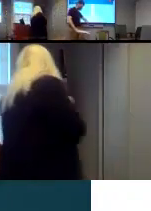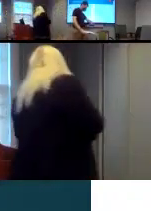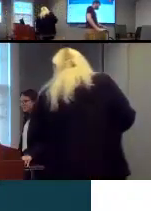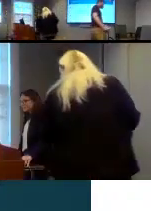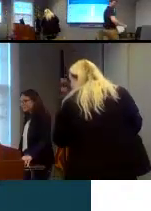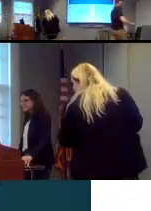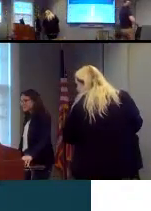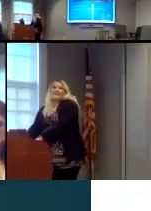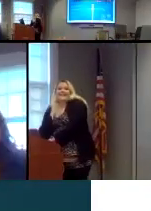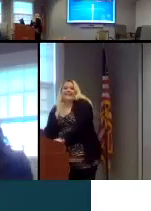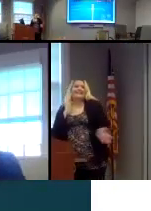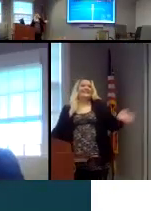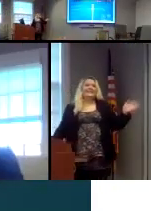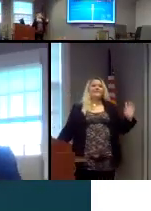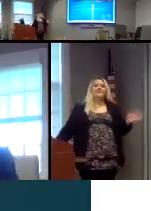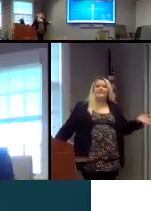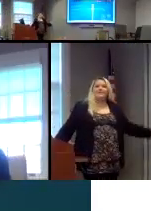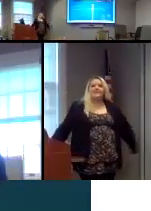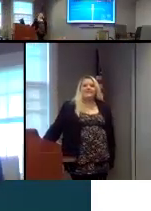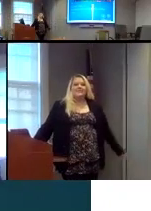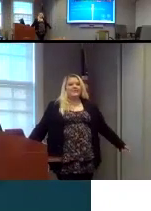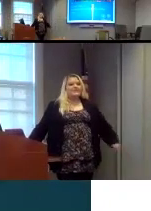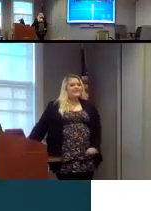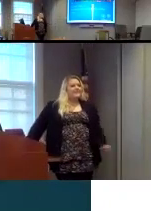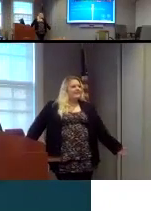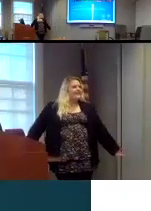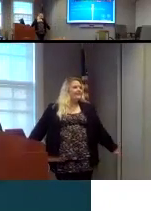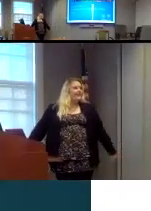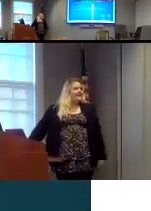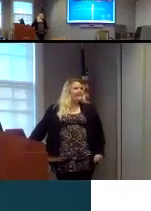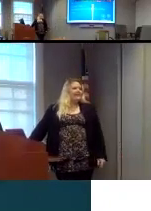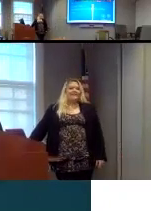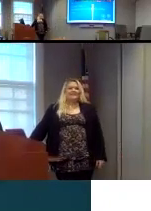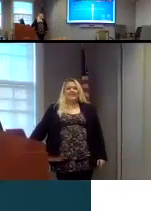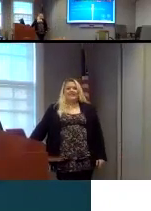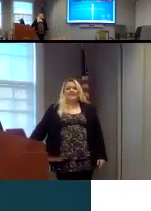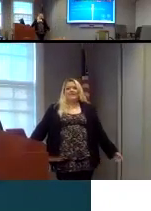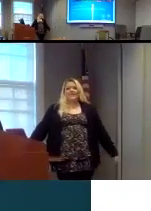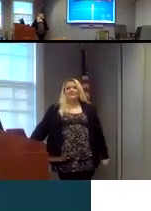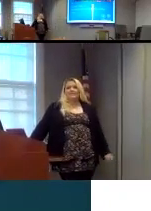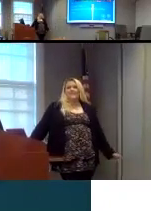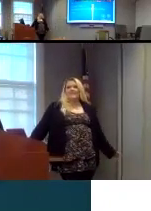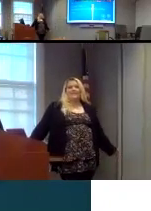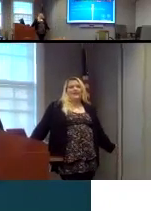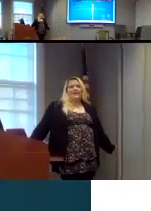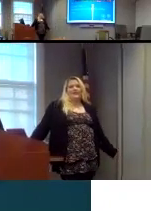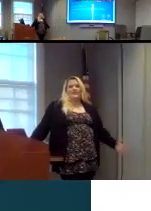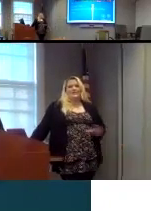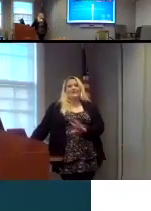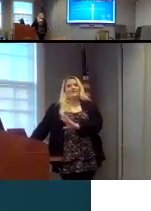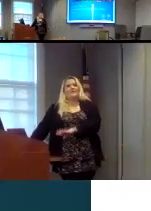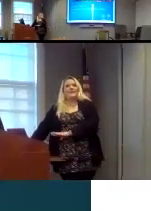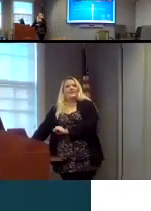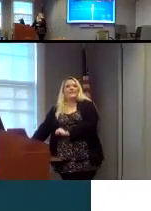no-strike data. Yeah. I am Rachel Swanson. I'm a graduate student here at UNH, and I got very privileged and very